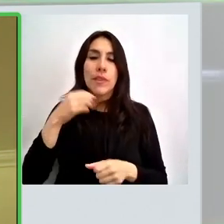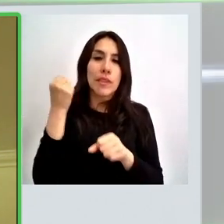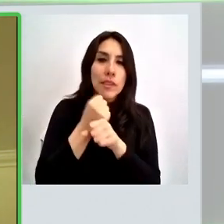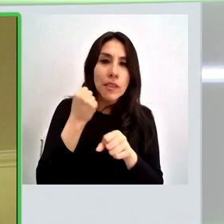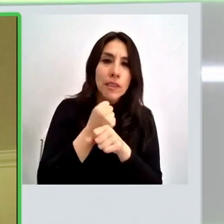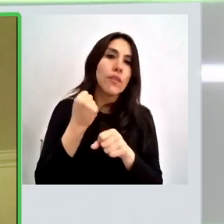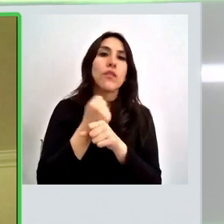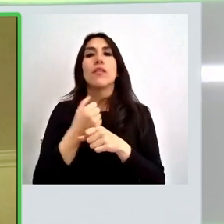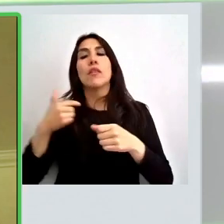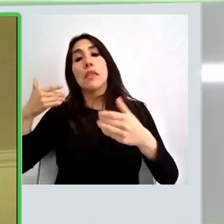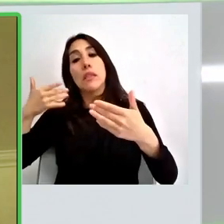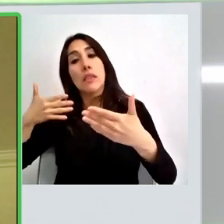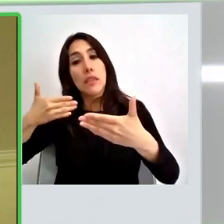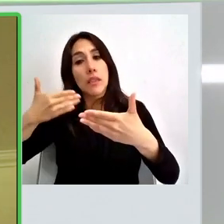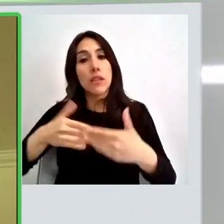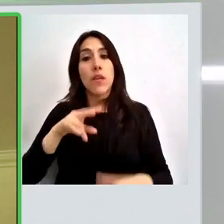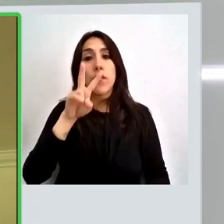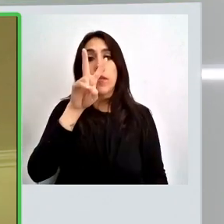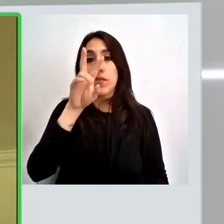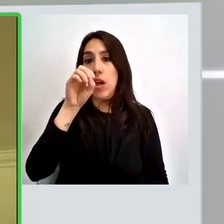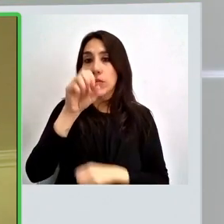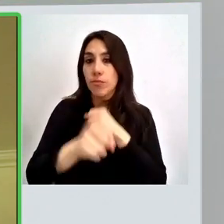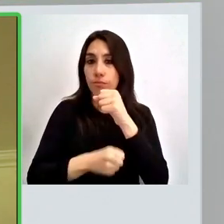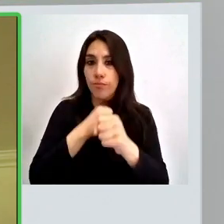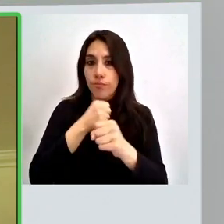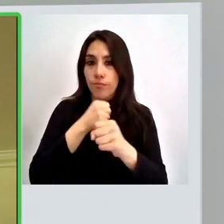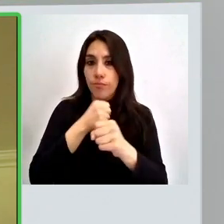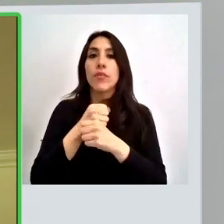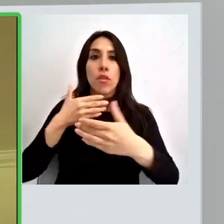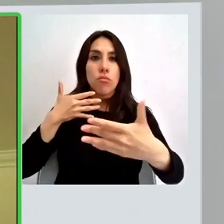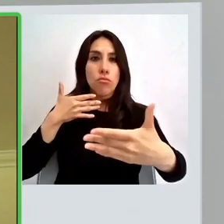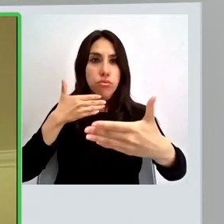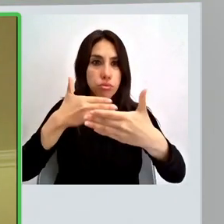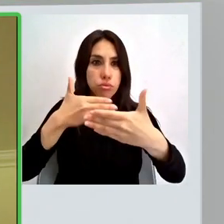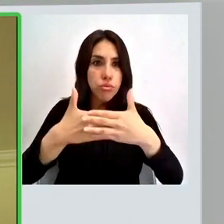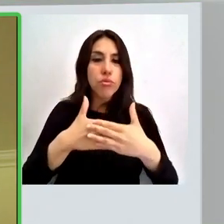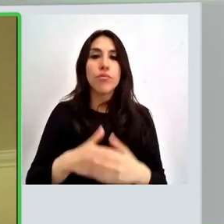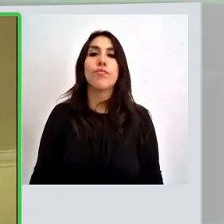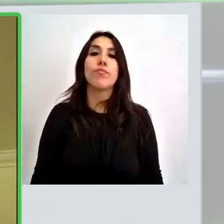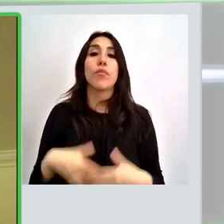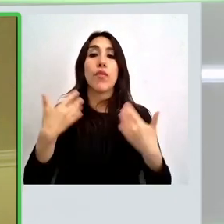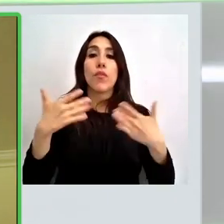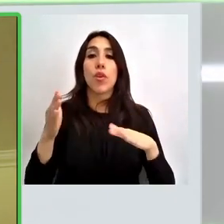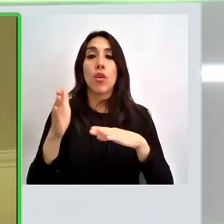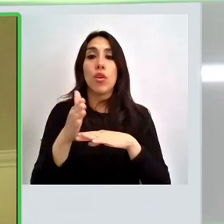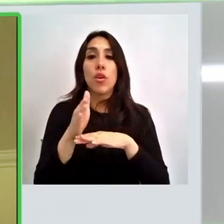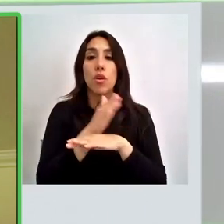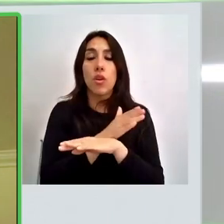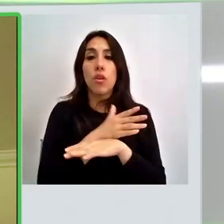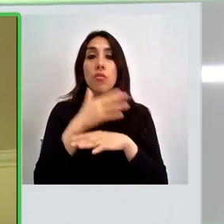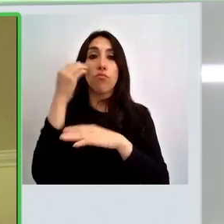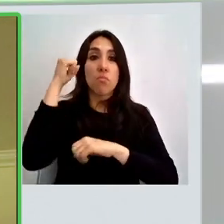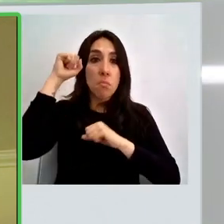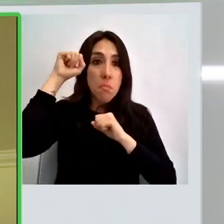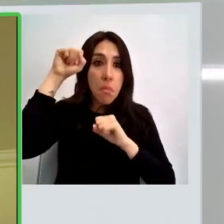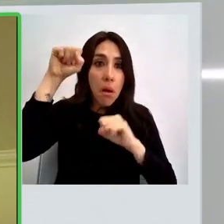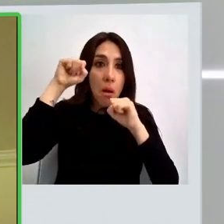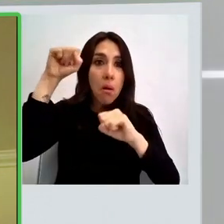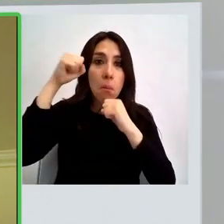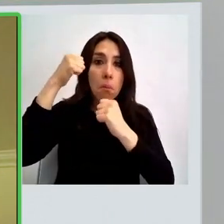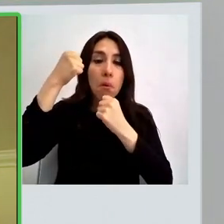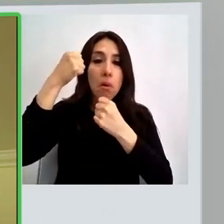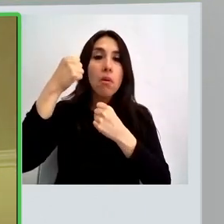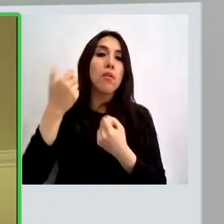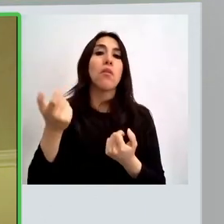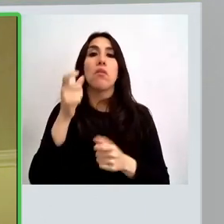a civil rights bill here in the United States that would ban discrimination against